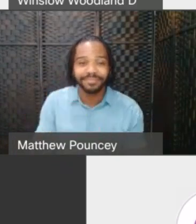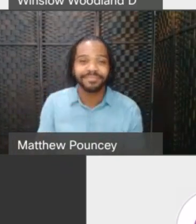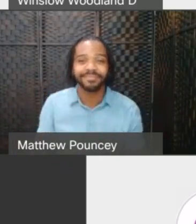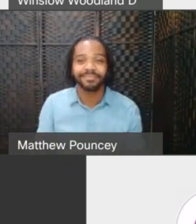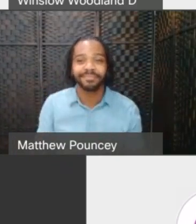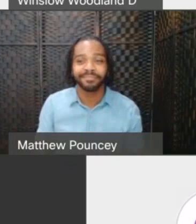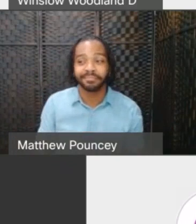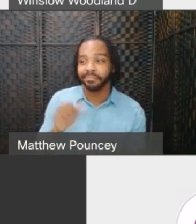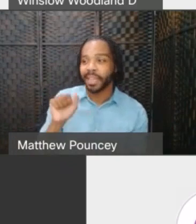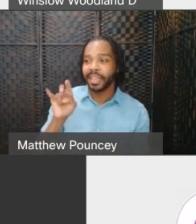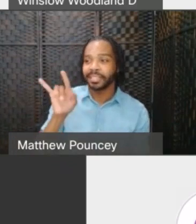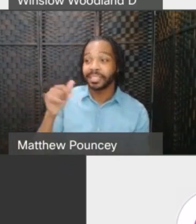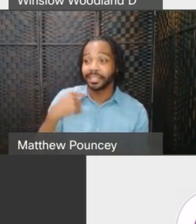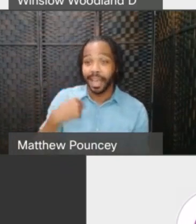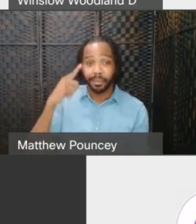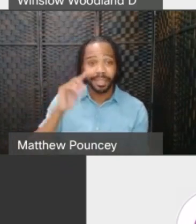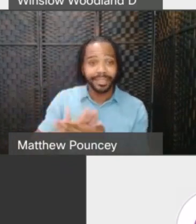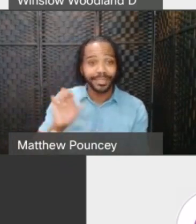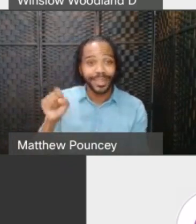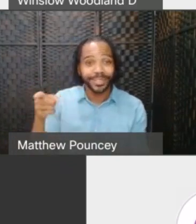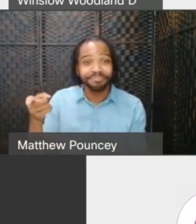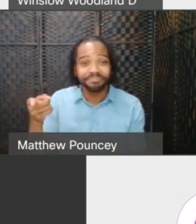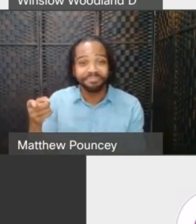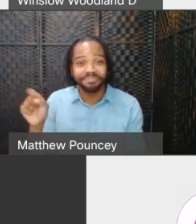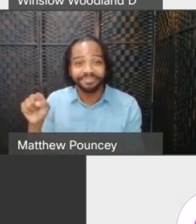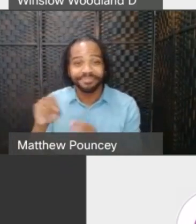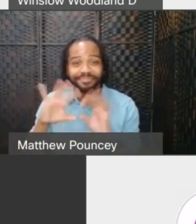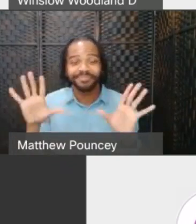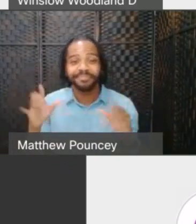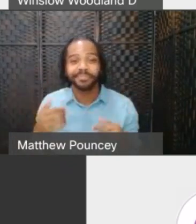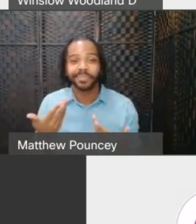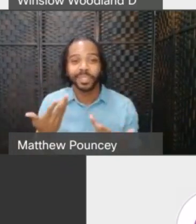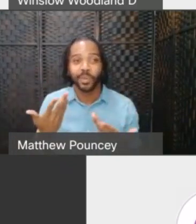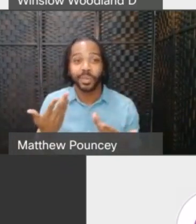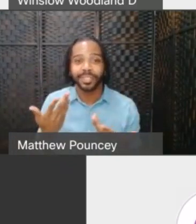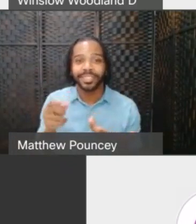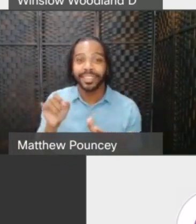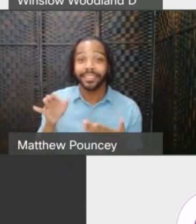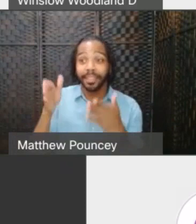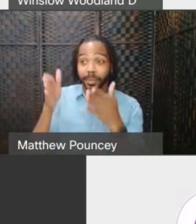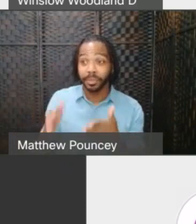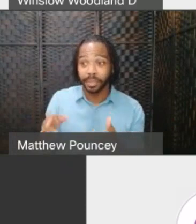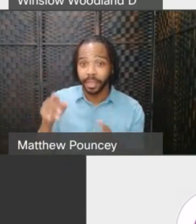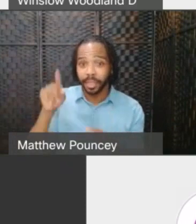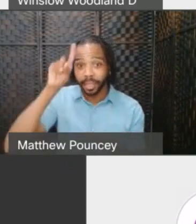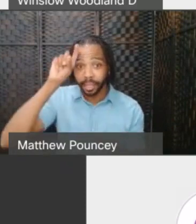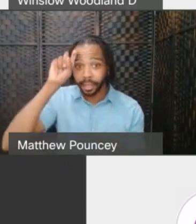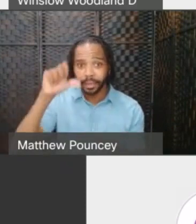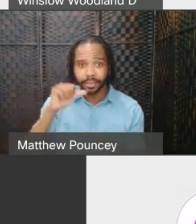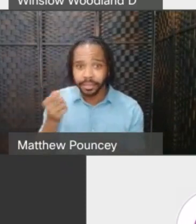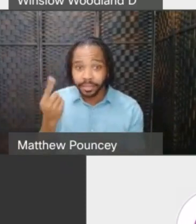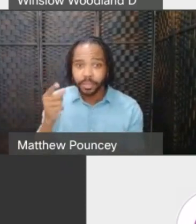I believe so. Okay. And I mean, so if the person isn't clear, they can type in for